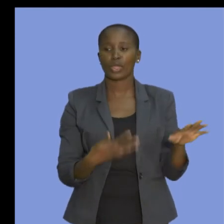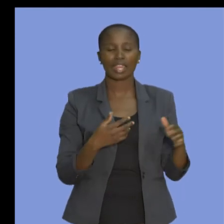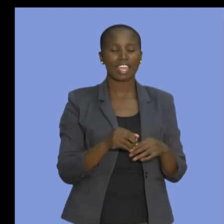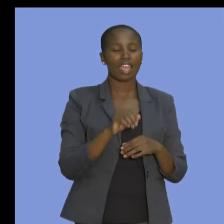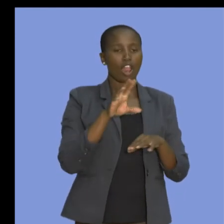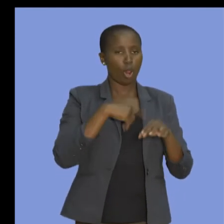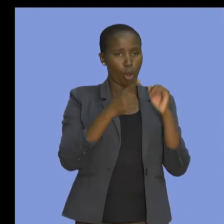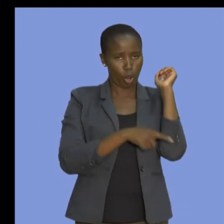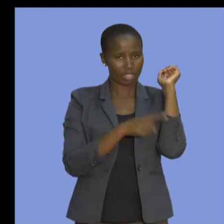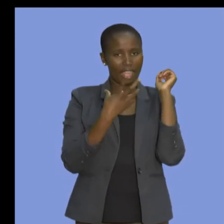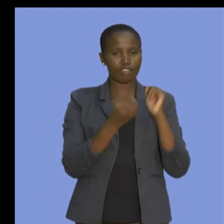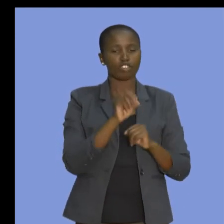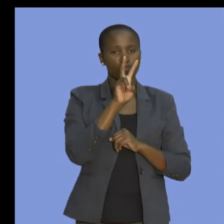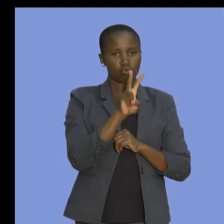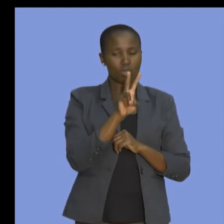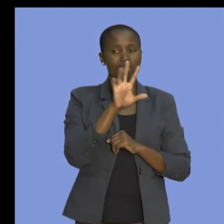get 27.5.